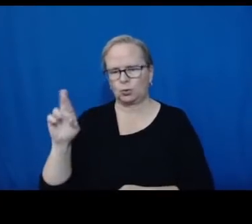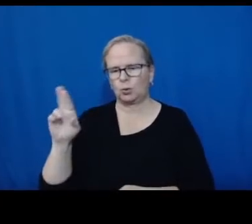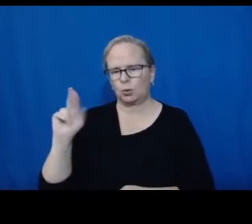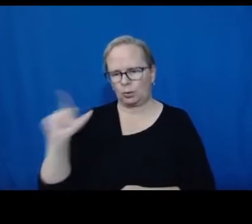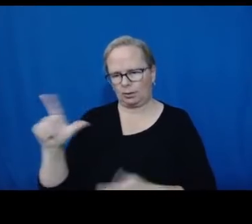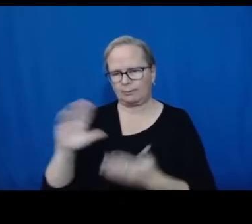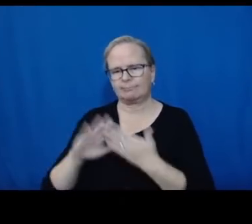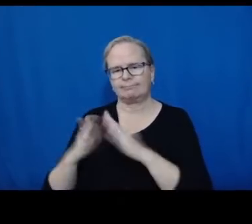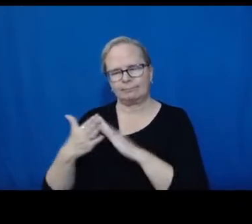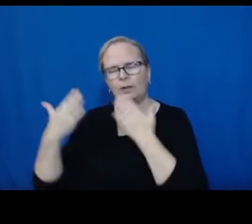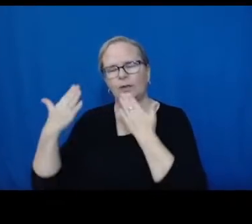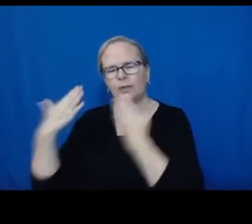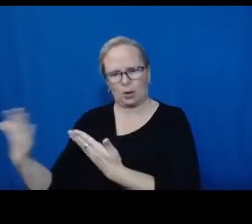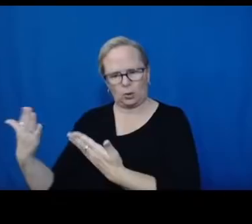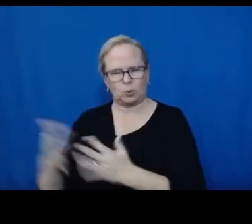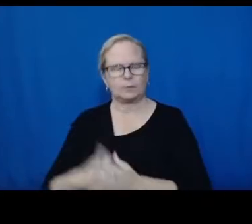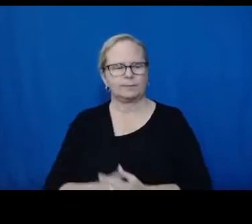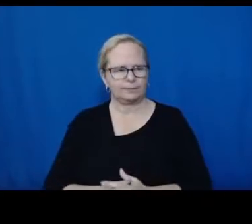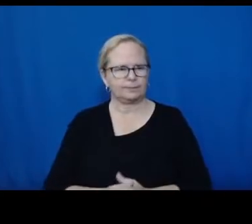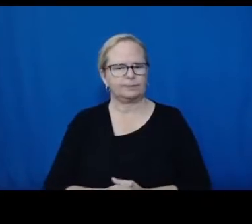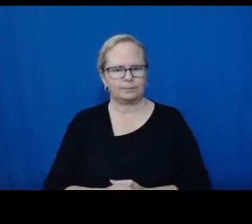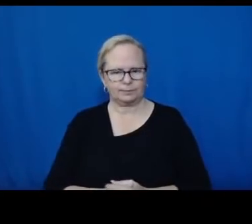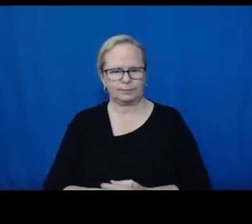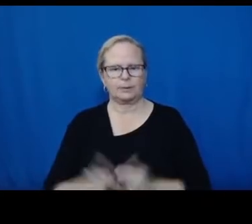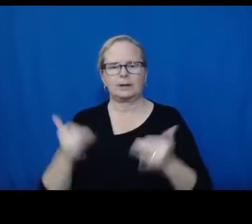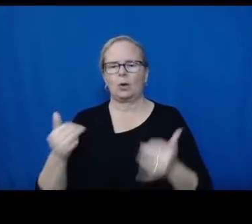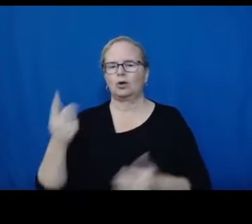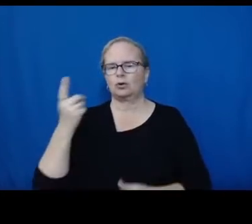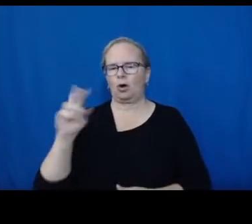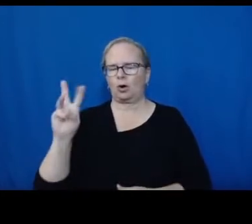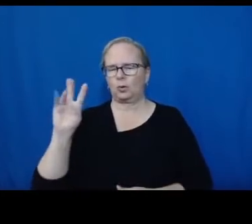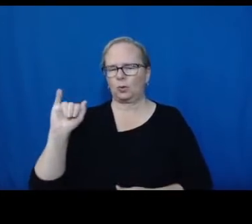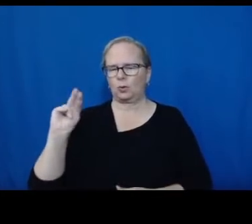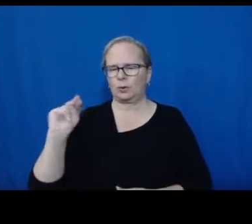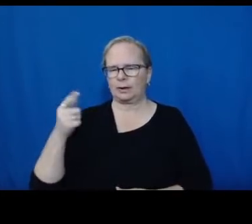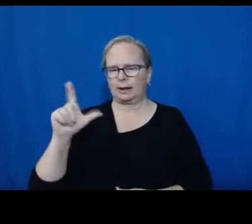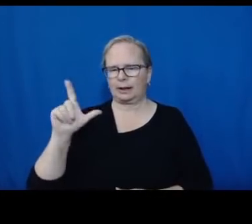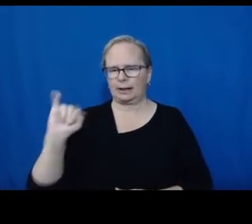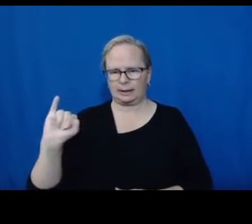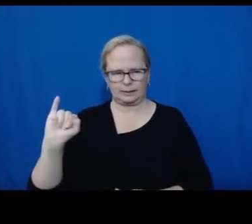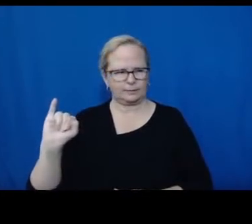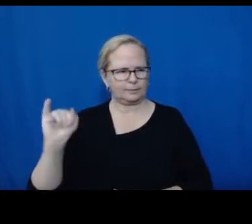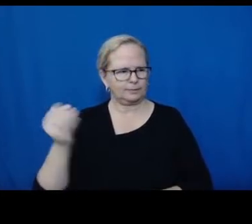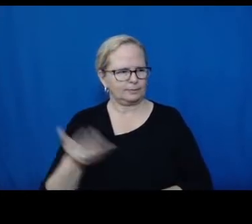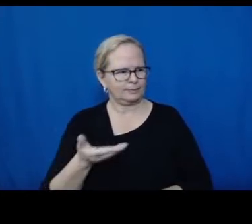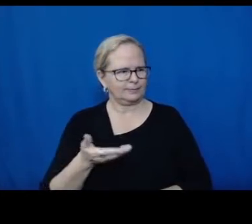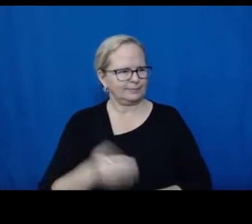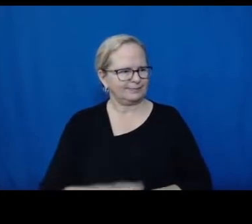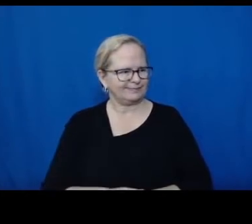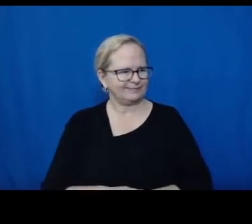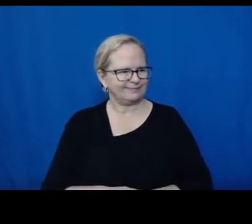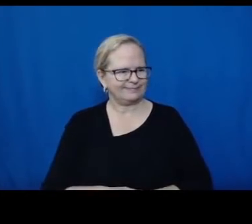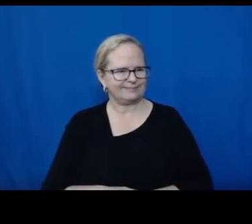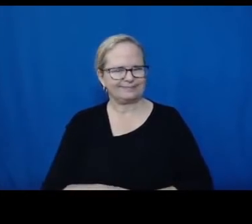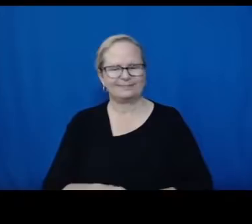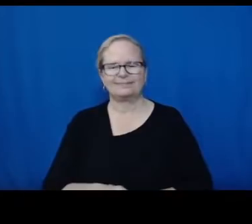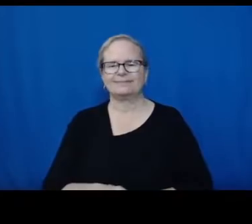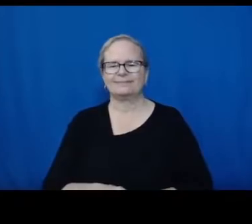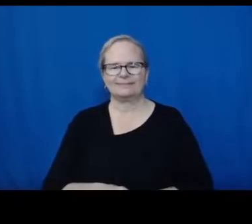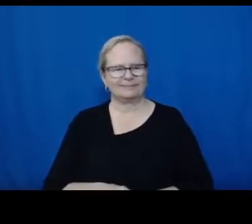doing. I'm going to bring Dr. Wing Lee into our